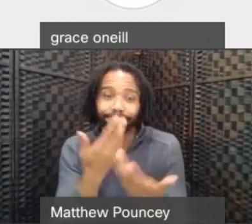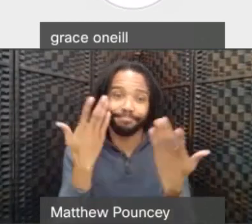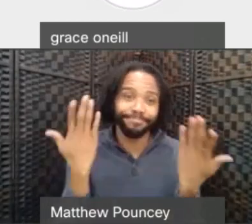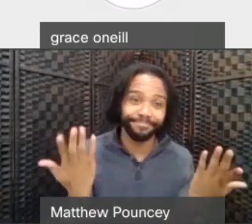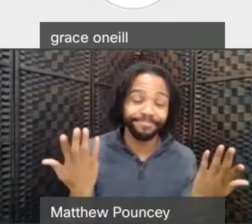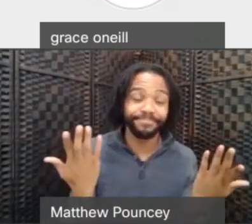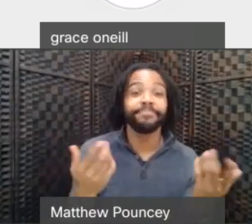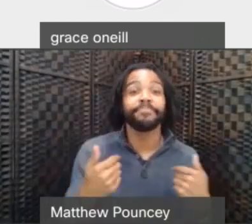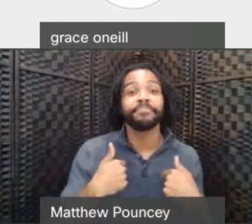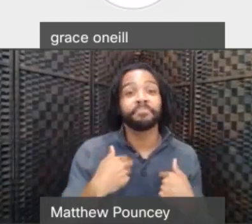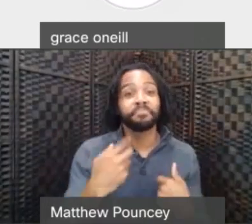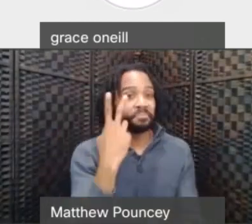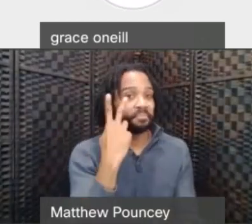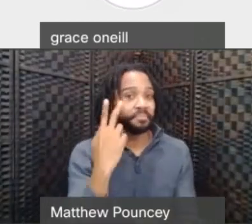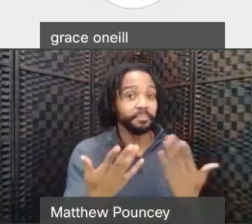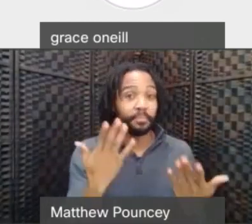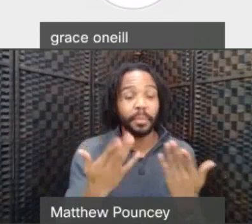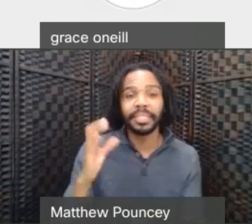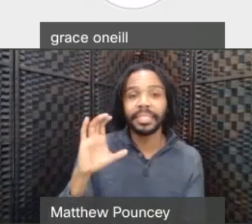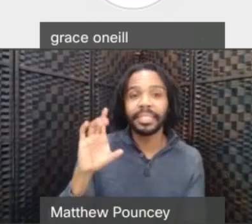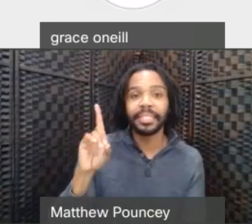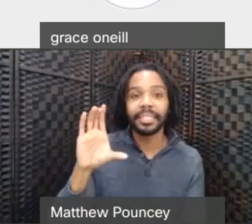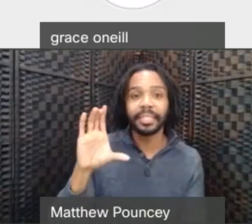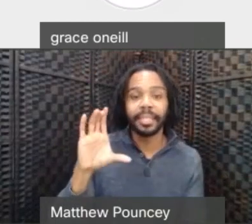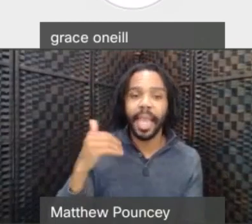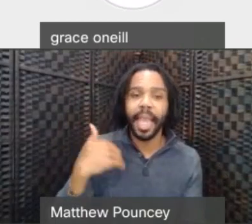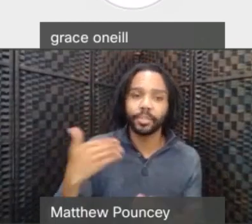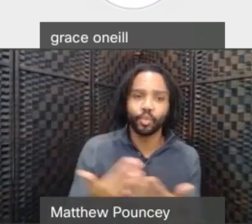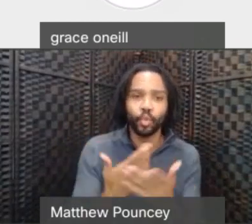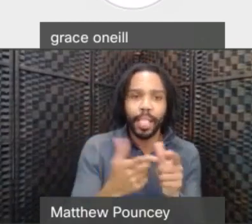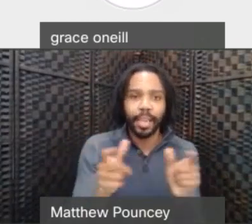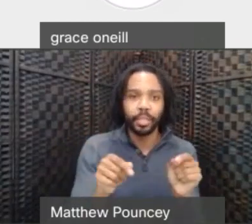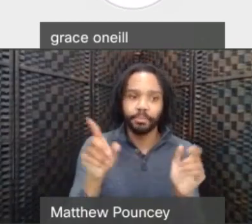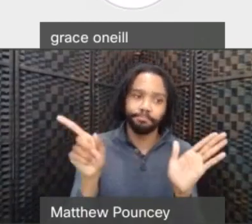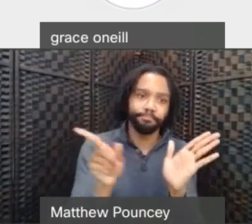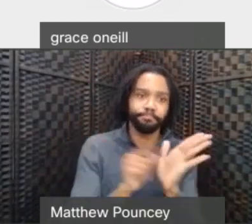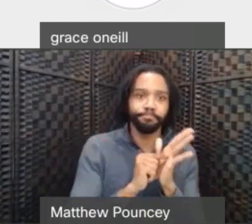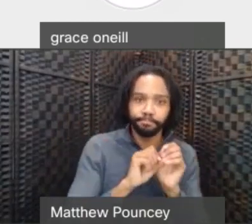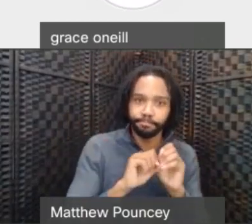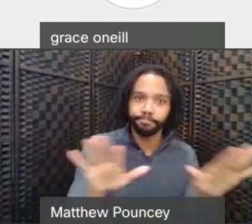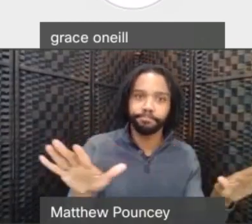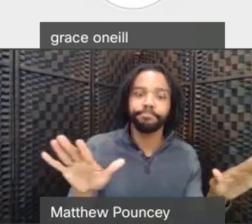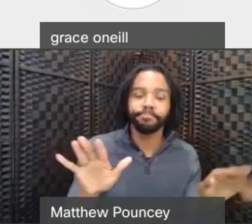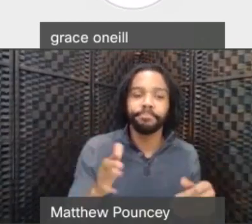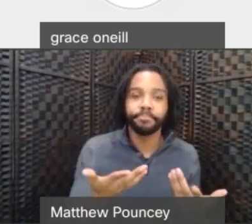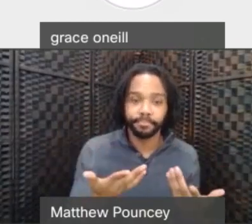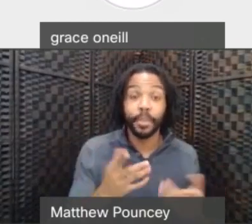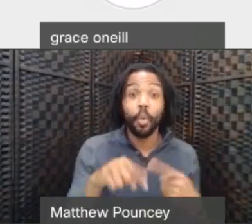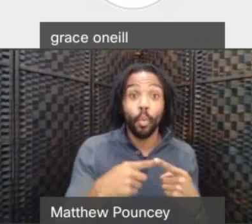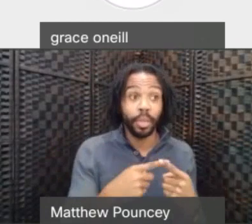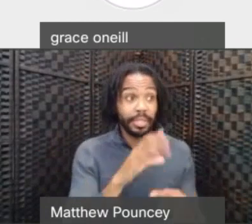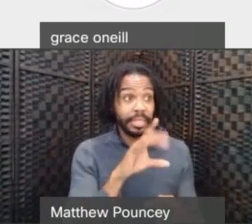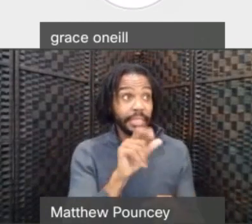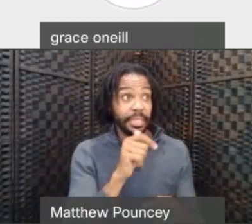language in the very near future. So when that happens, DC Health will update our guidance accordingly, and it